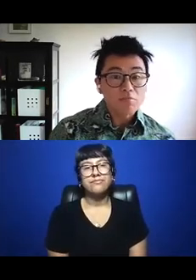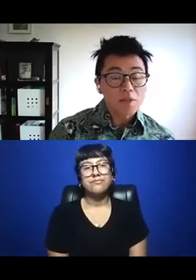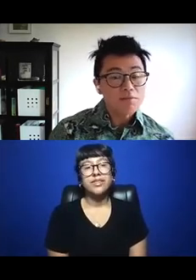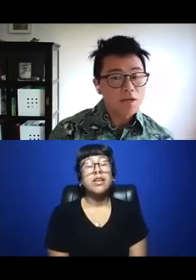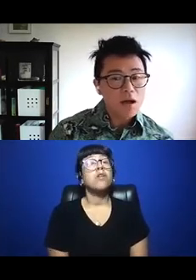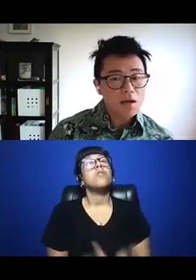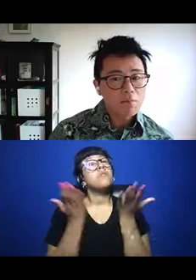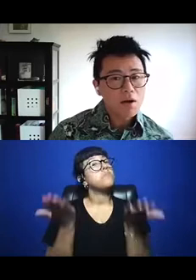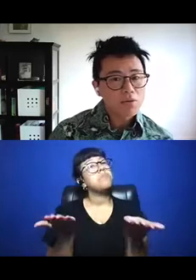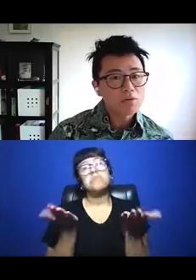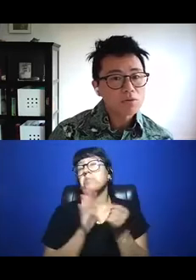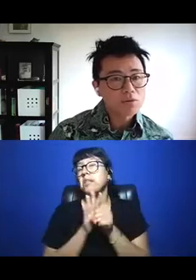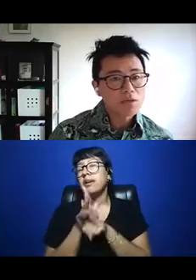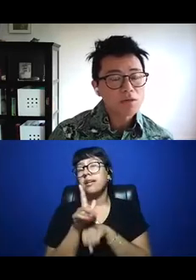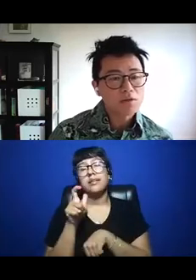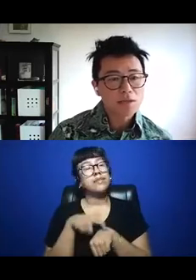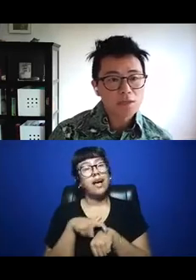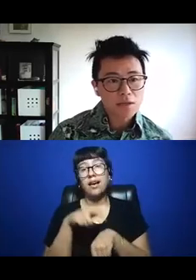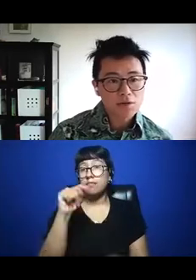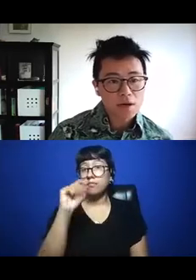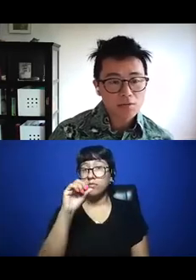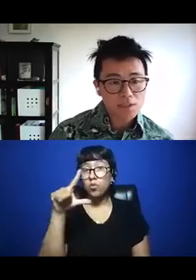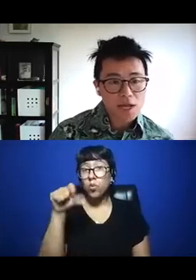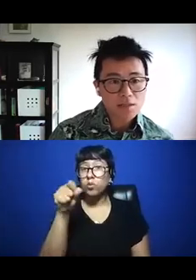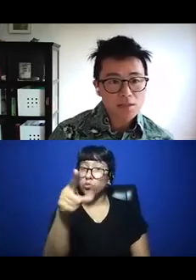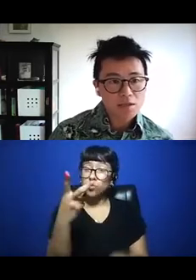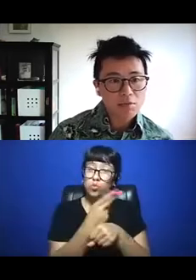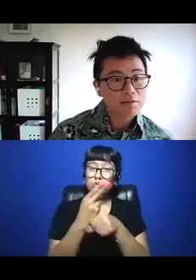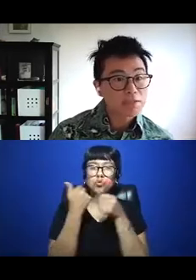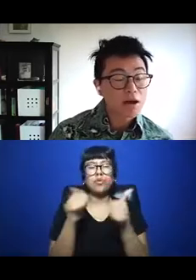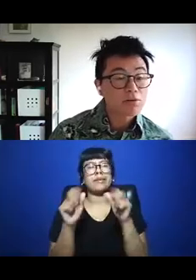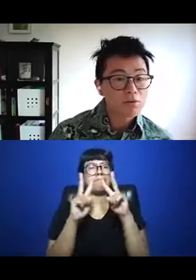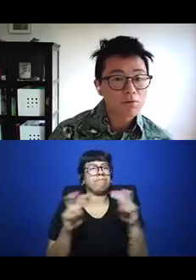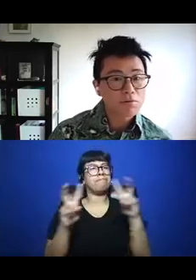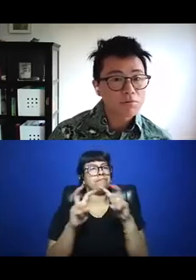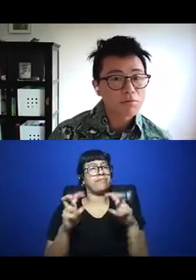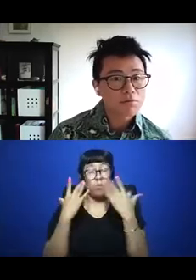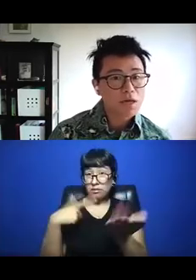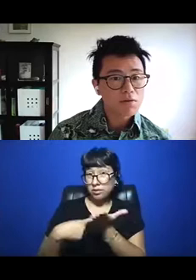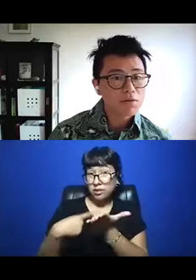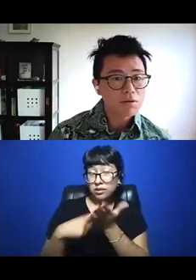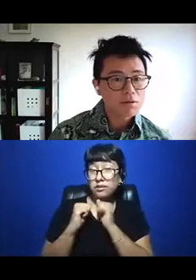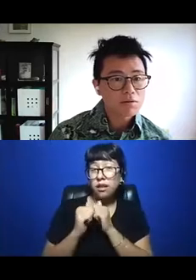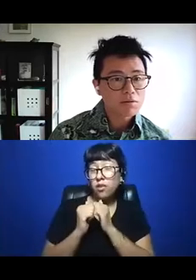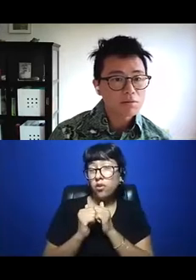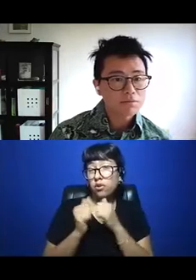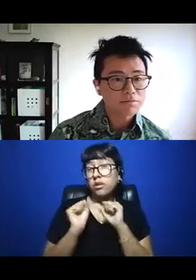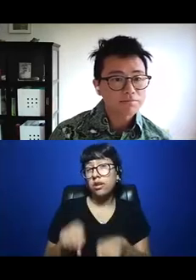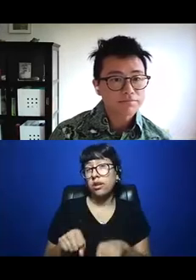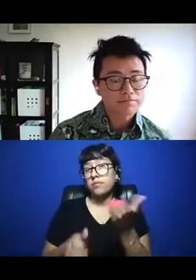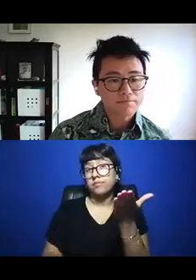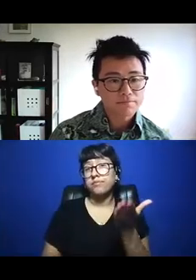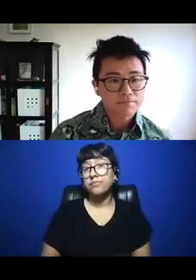Or we have plenty of time. Are there tools that you're using that you're trying to assess that you'd like to talk through together?